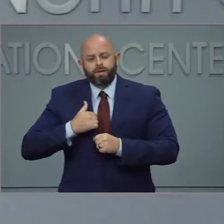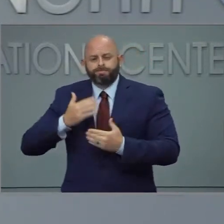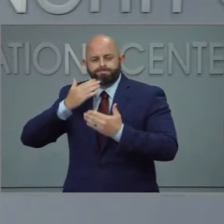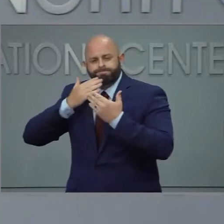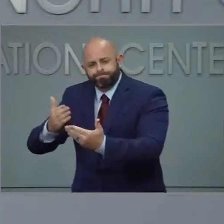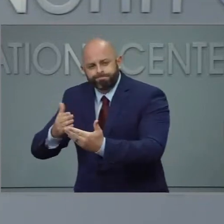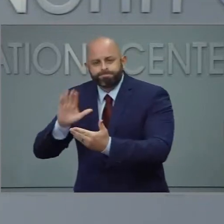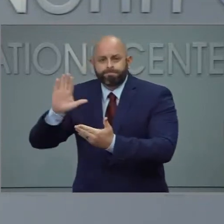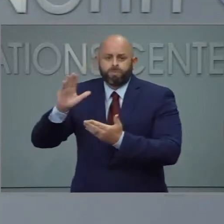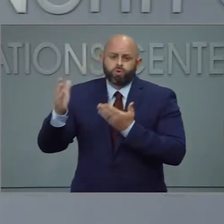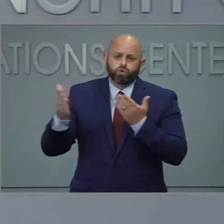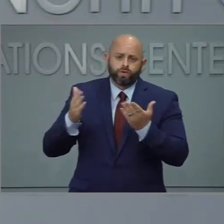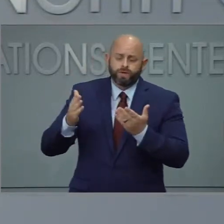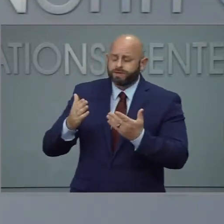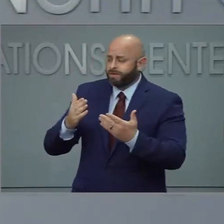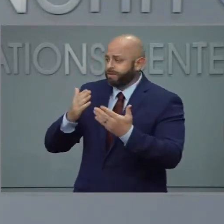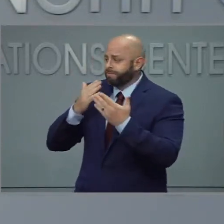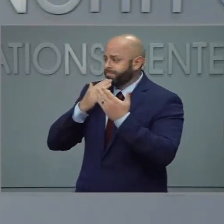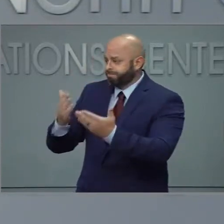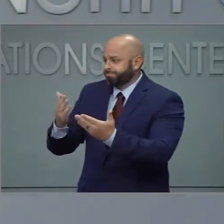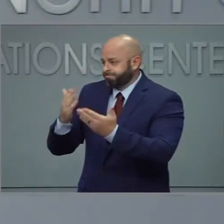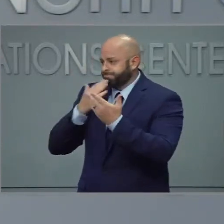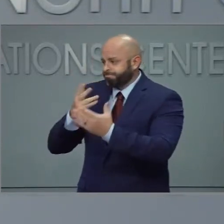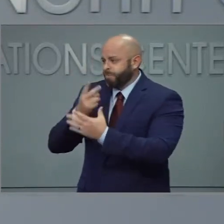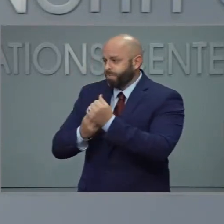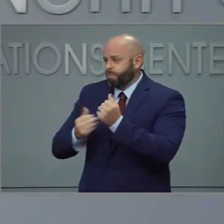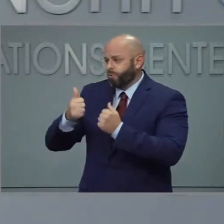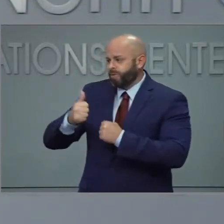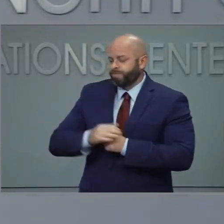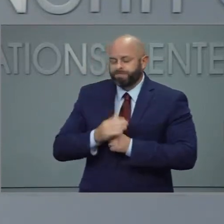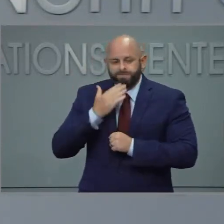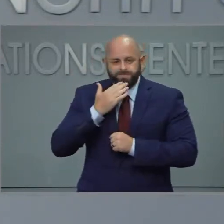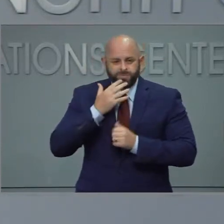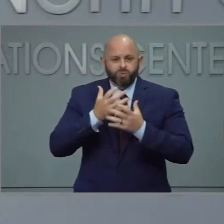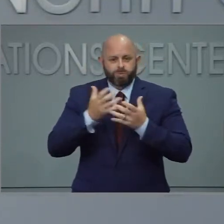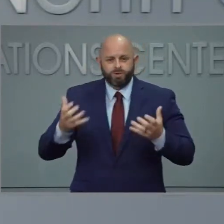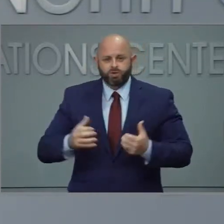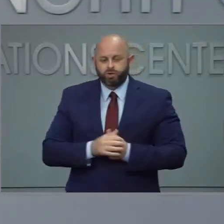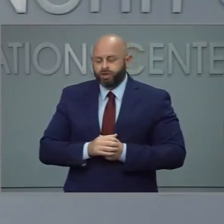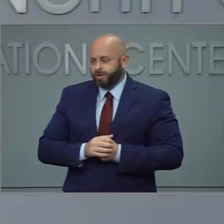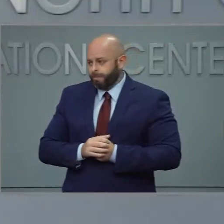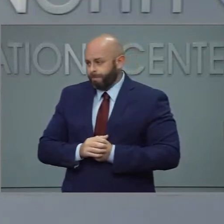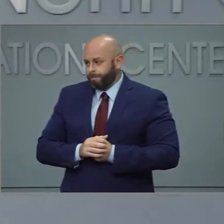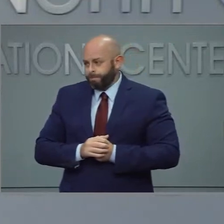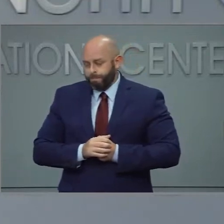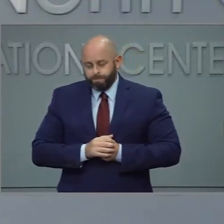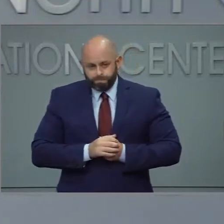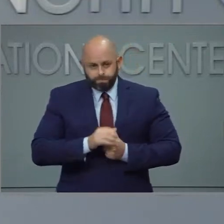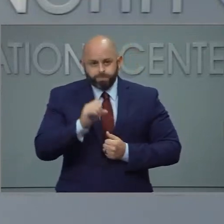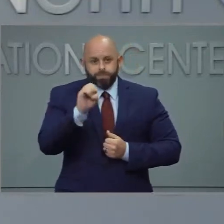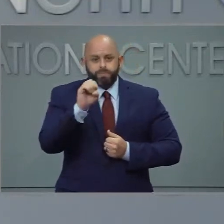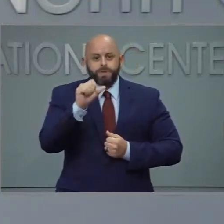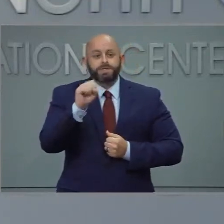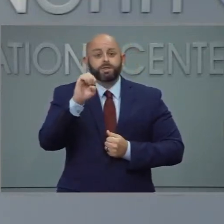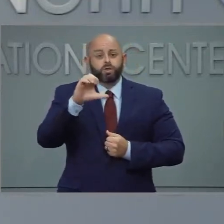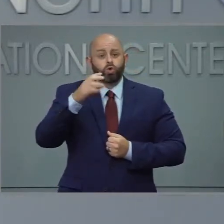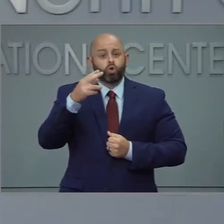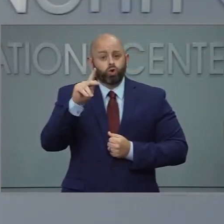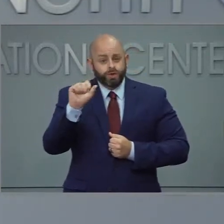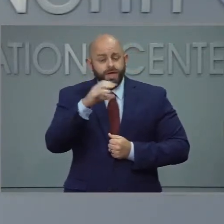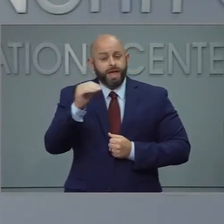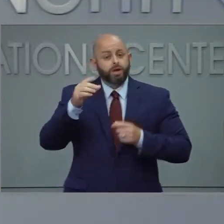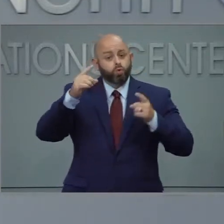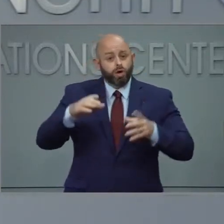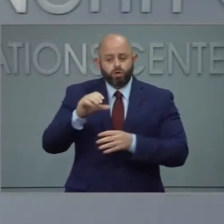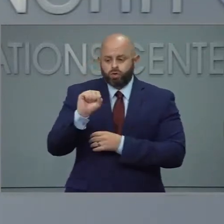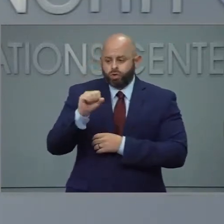service. So on behalf of the state, we thank you guys very, very much. Secretary Hooks and Director Sprayberry, along with